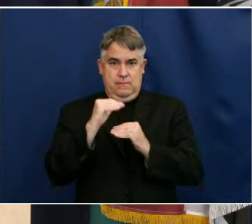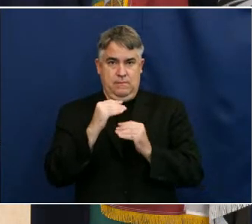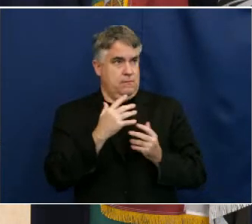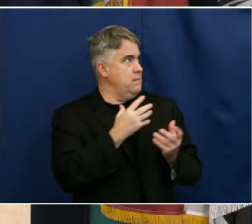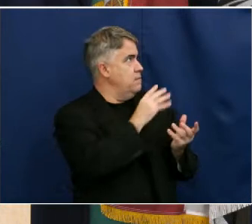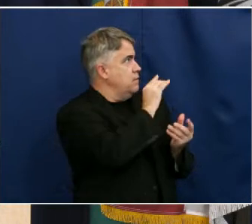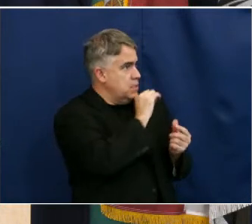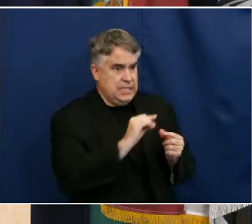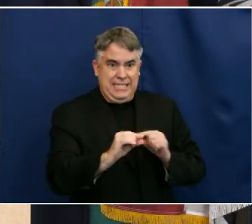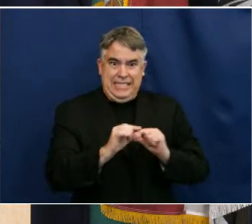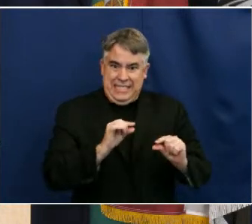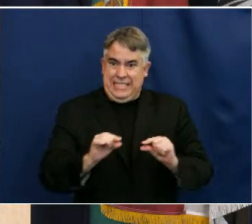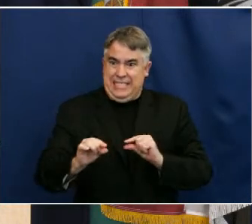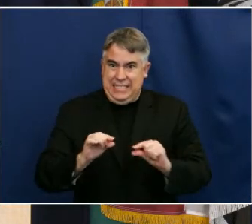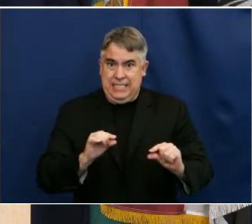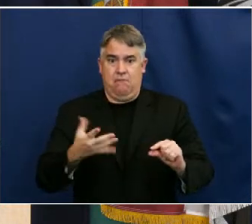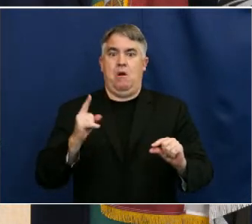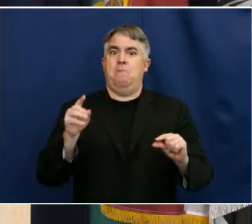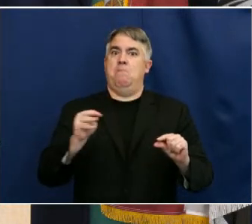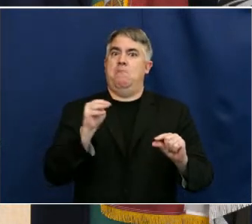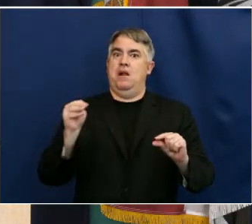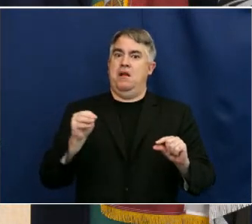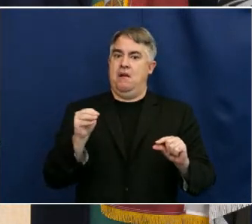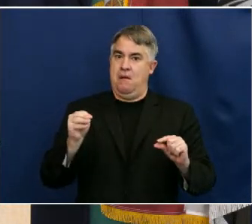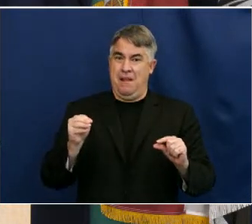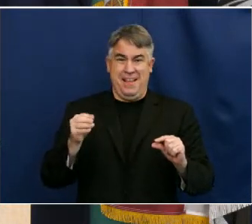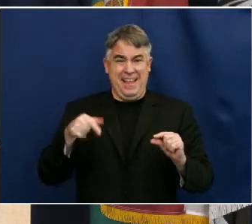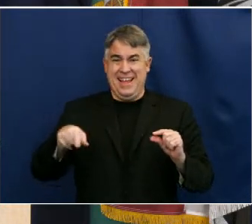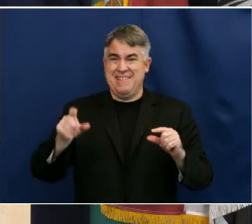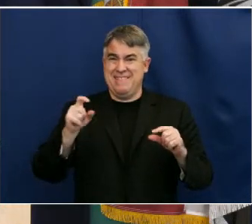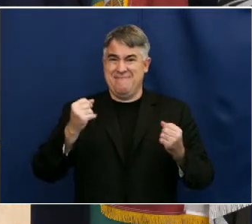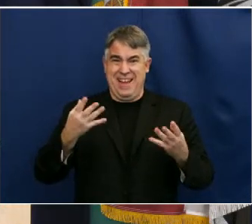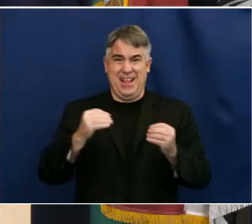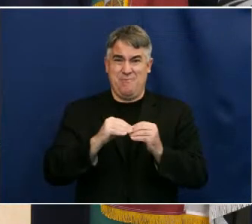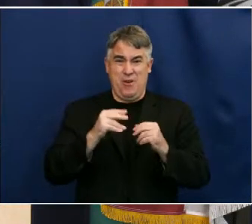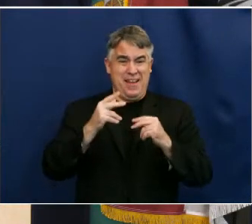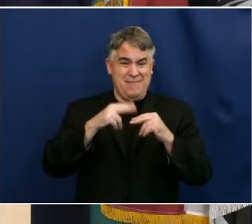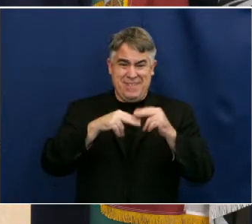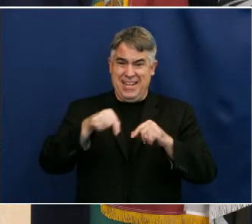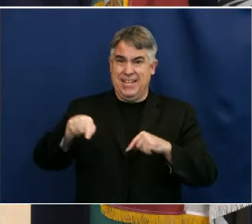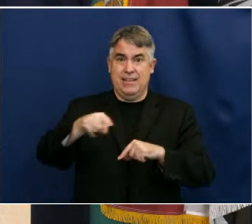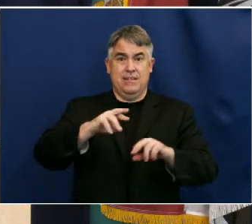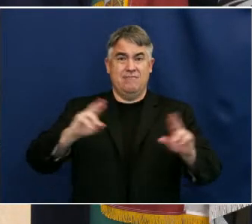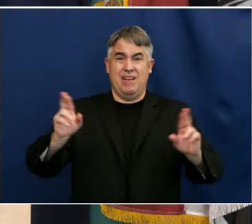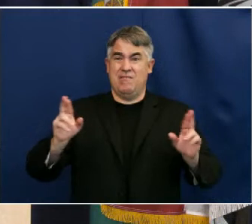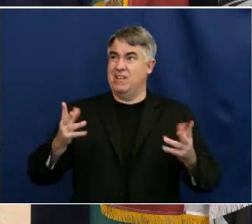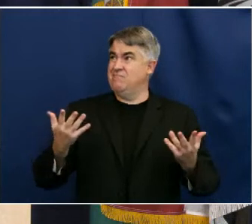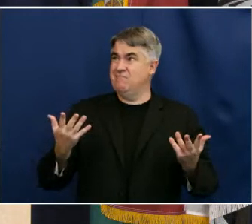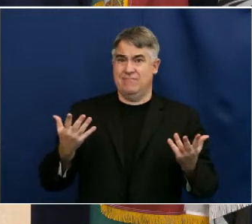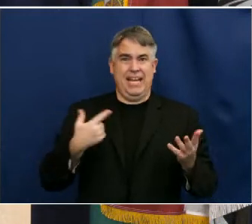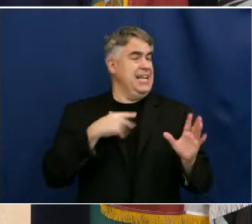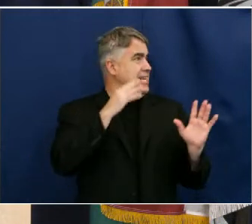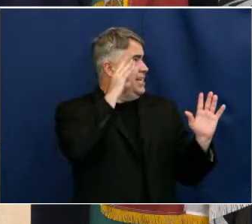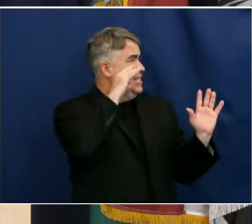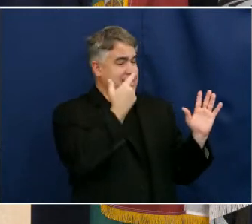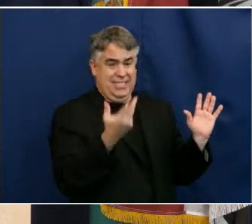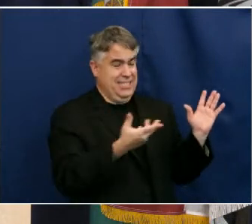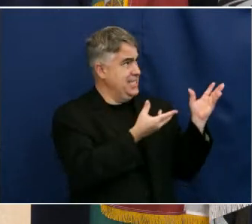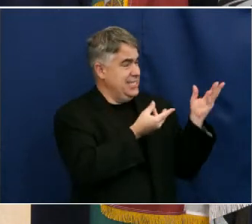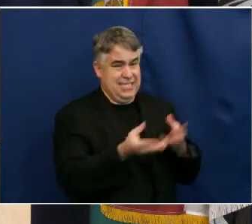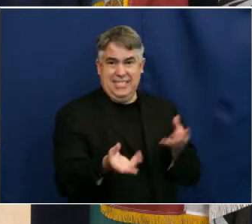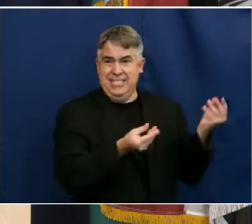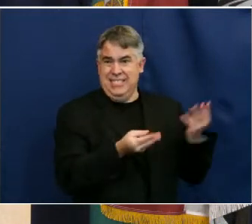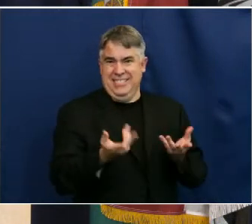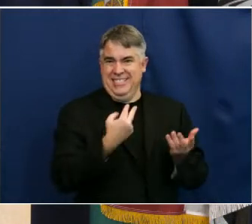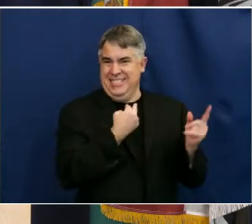Many of our sites are struggling. Again, they don't make the vaccine, but they are working as hard as they can to try and honor those second